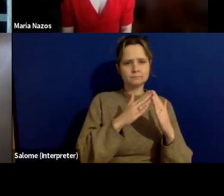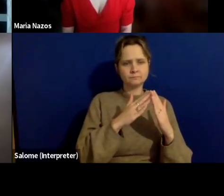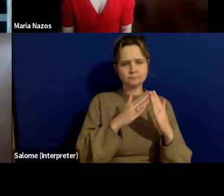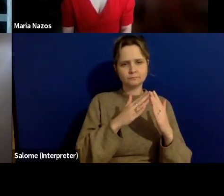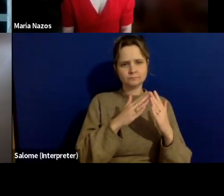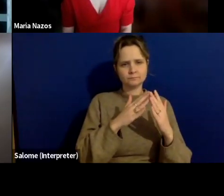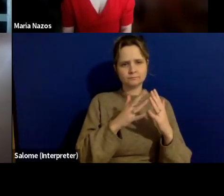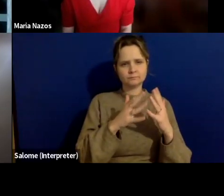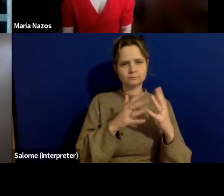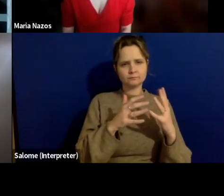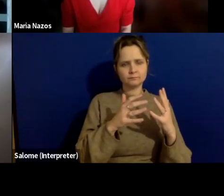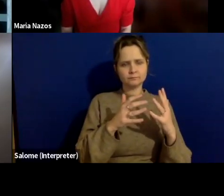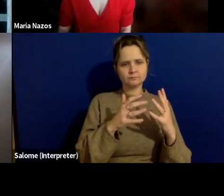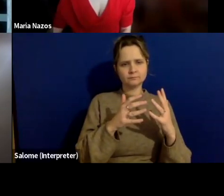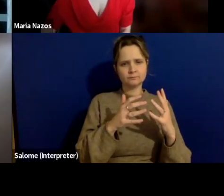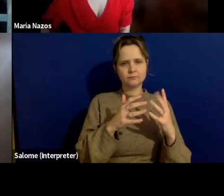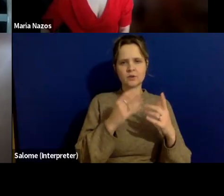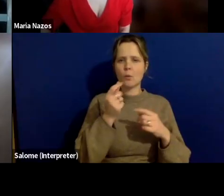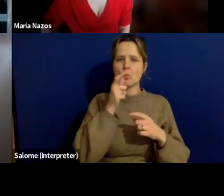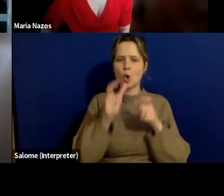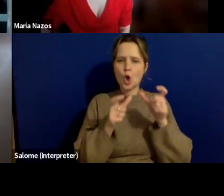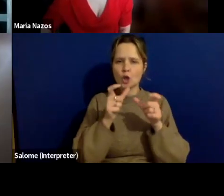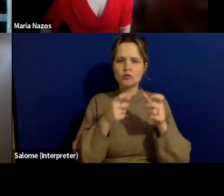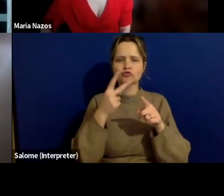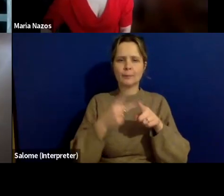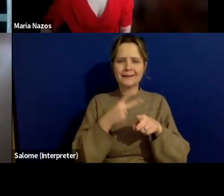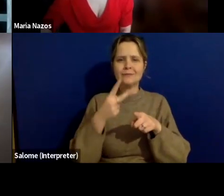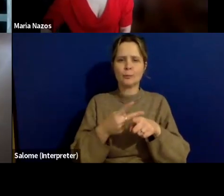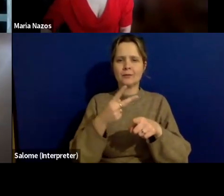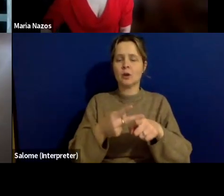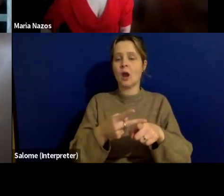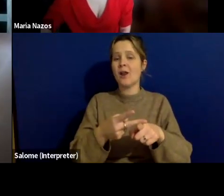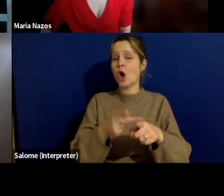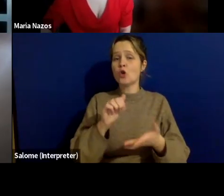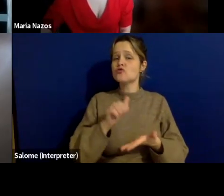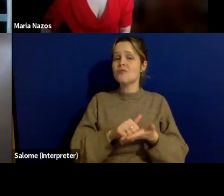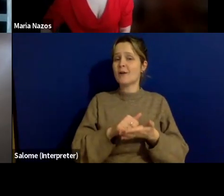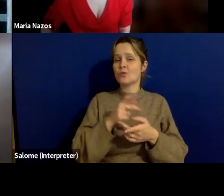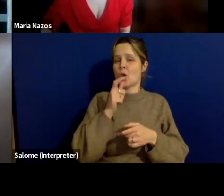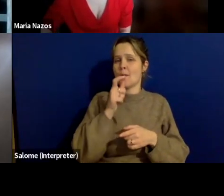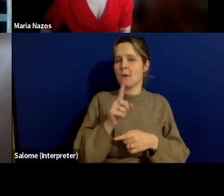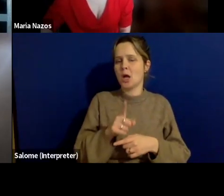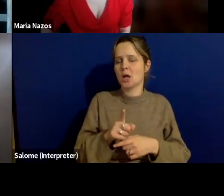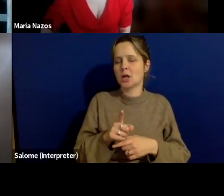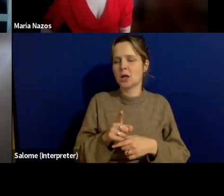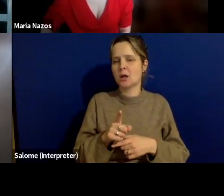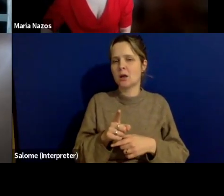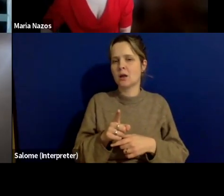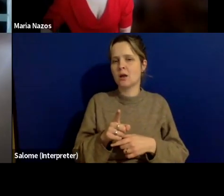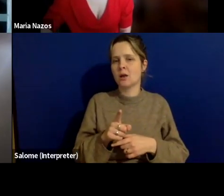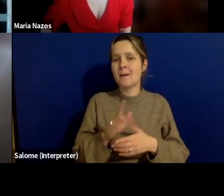verses were sort of repeated, and in many cases not correctly. However, poetry was in